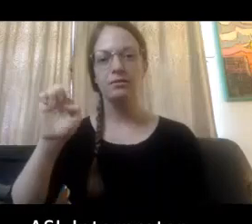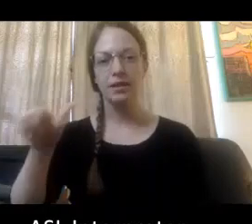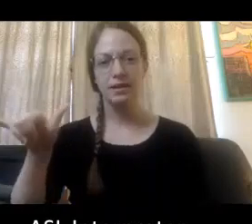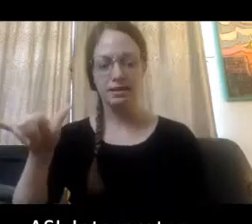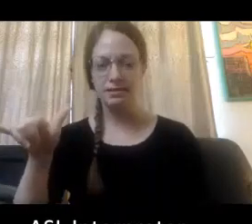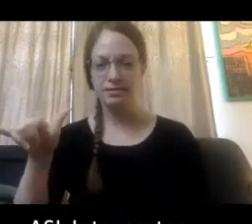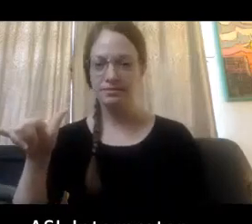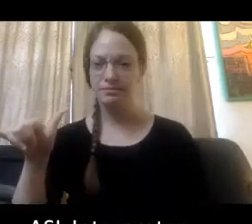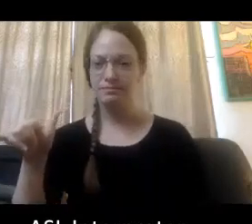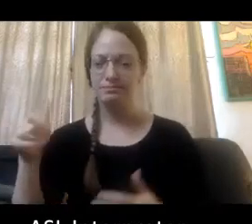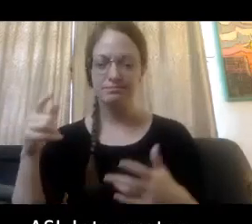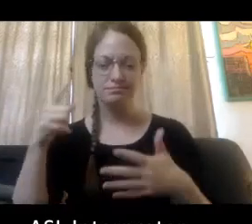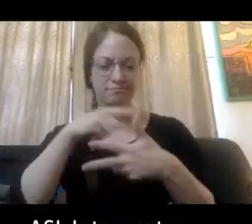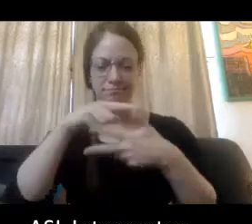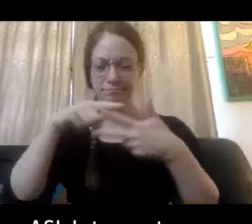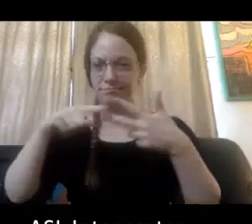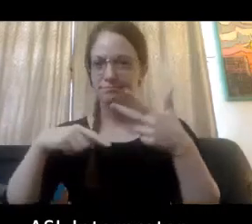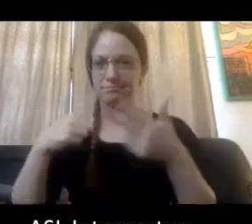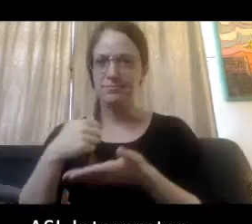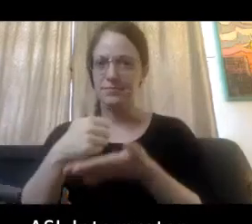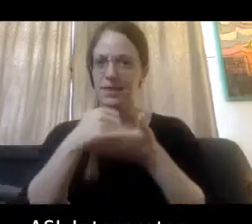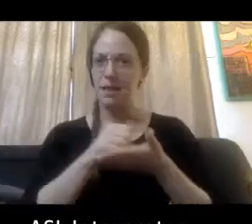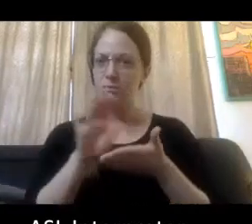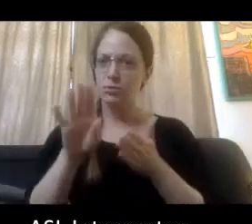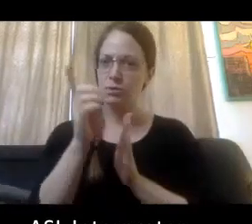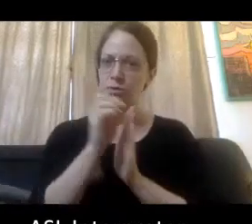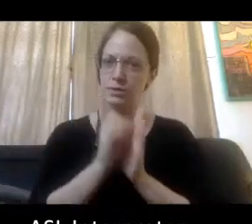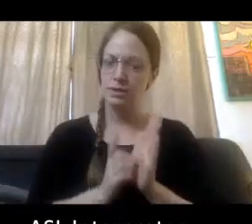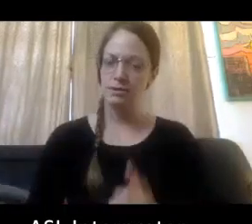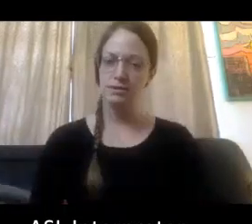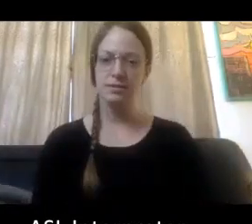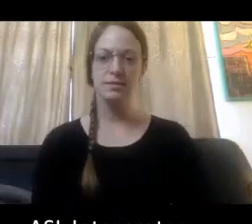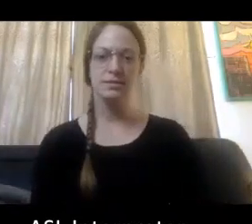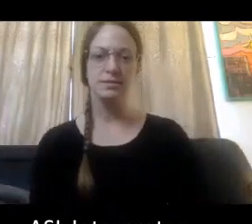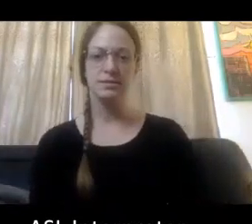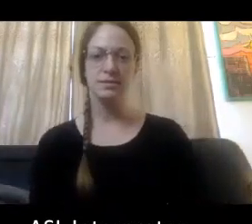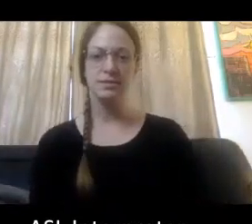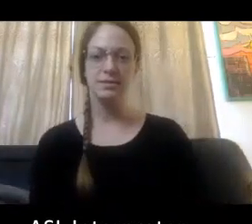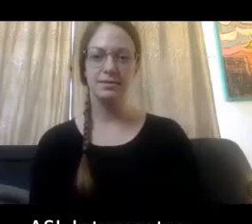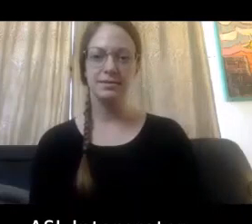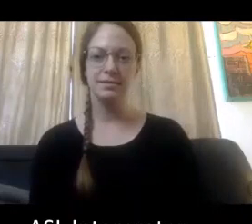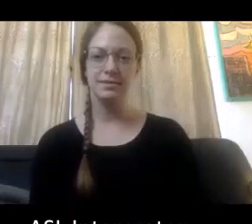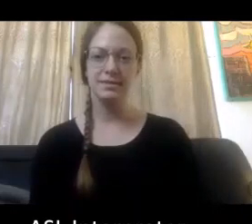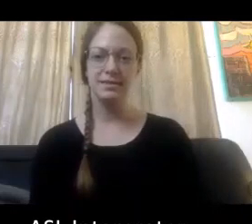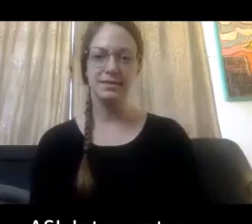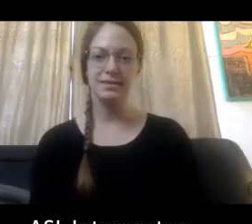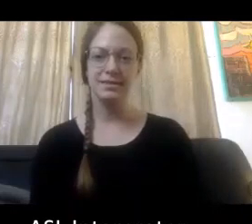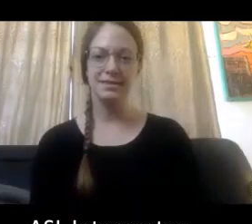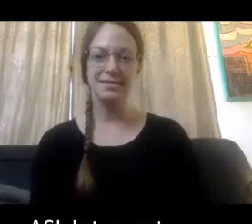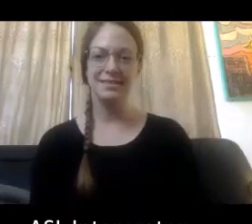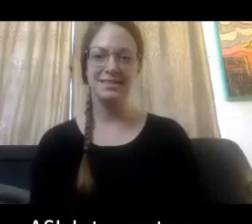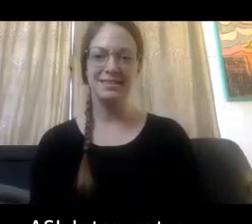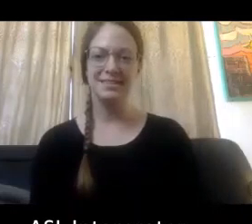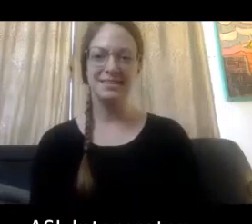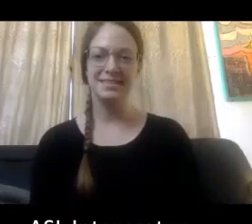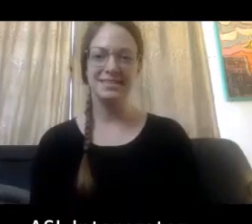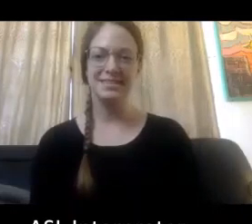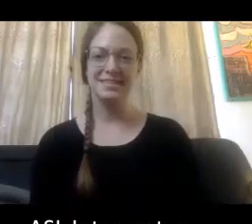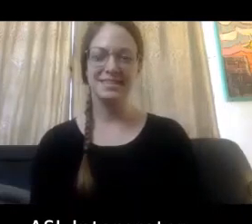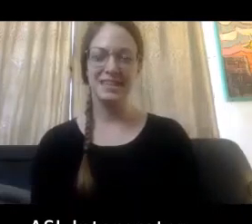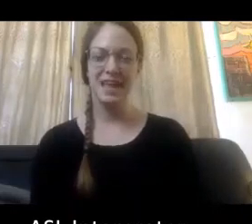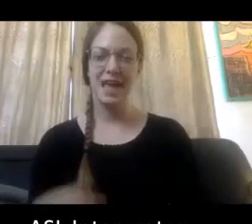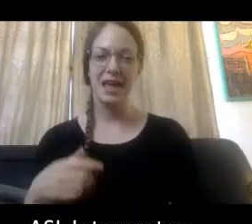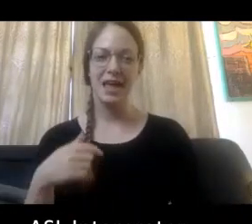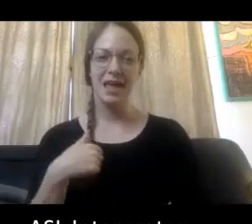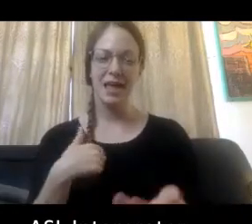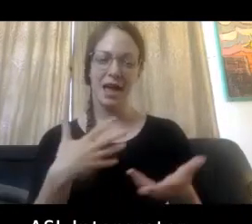found that help you with your designs? Hey, I'm gonna slightly, I'll take this and slightly distort the question a